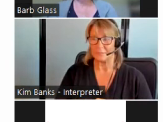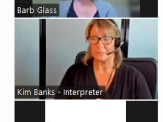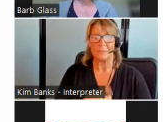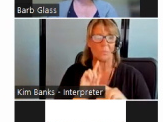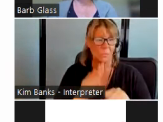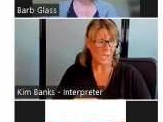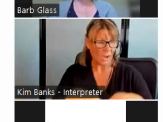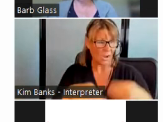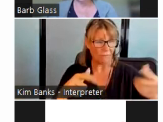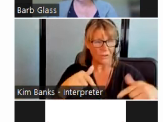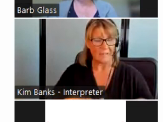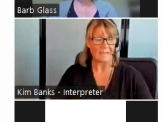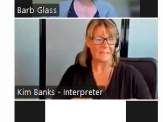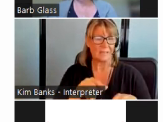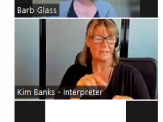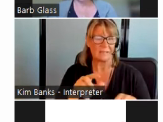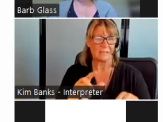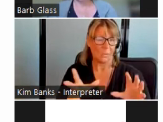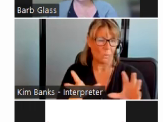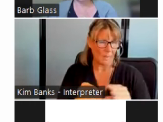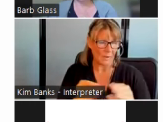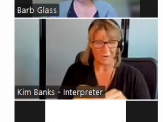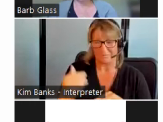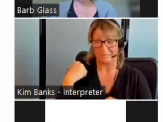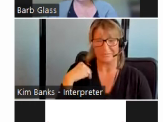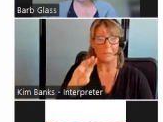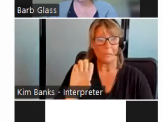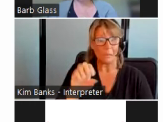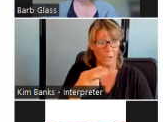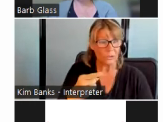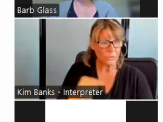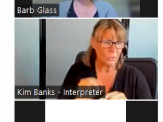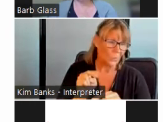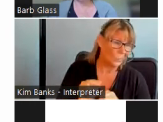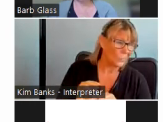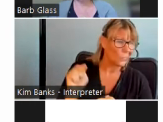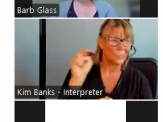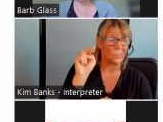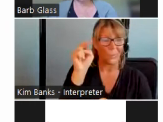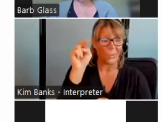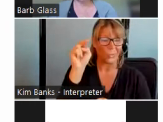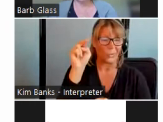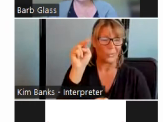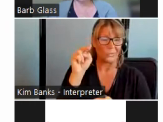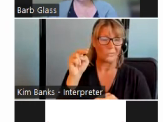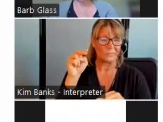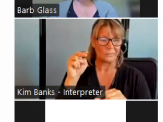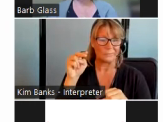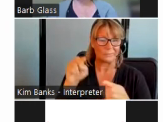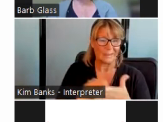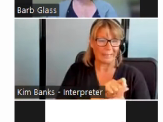webinar. Robin and I delivered it in March to the northern literacy